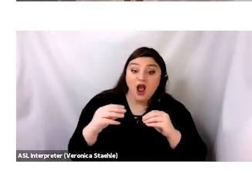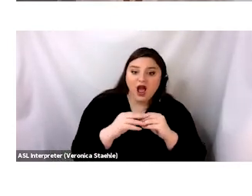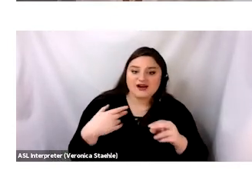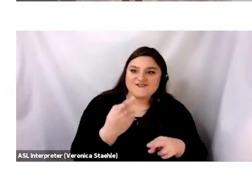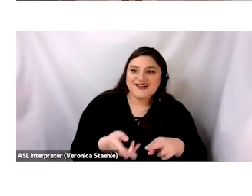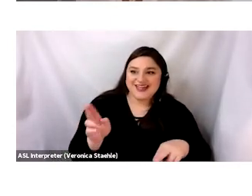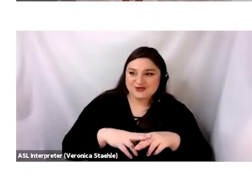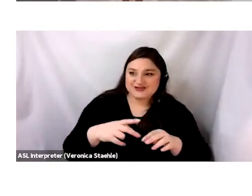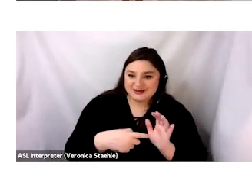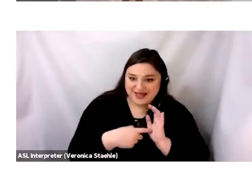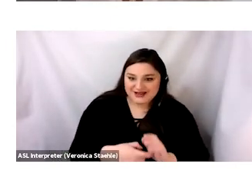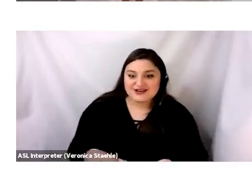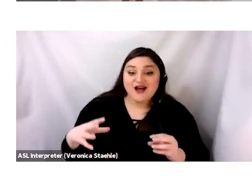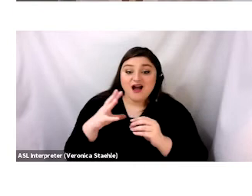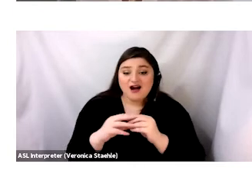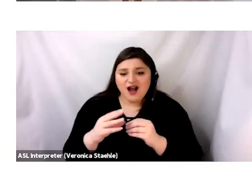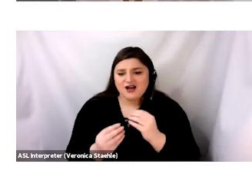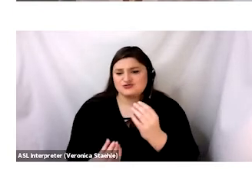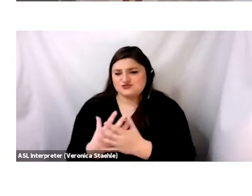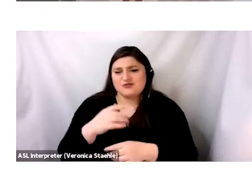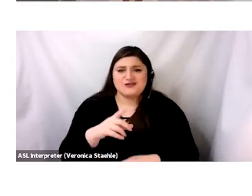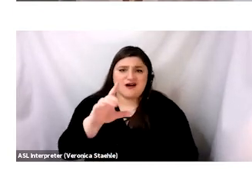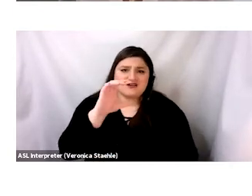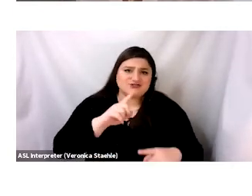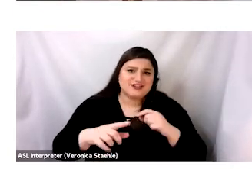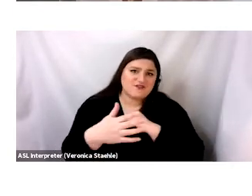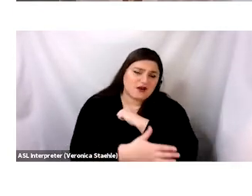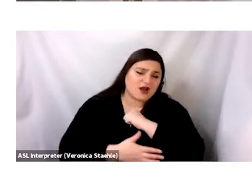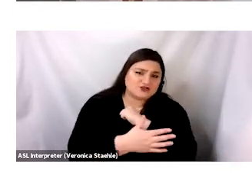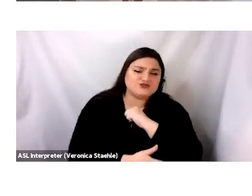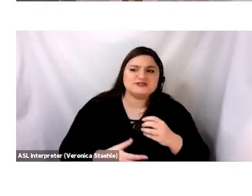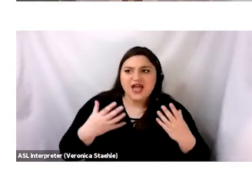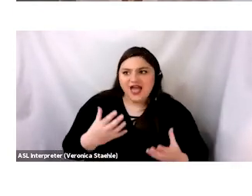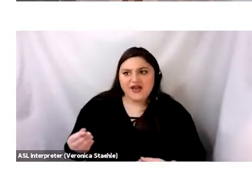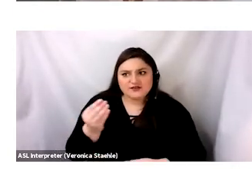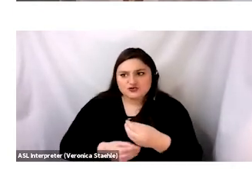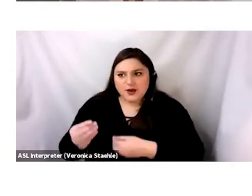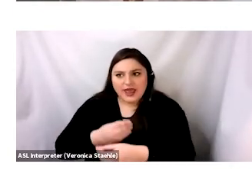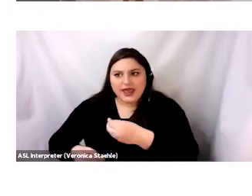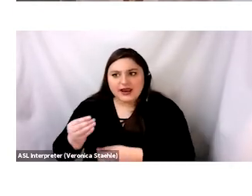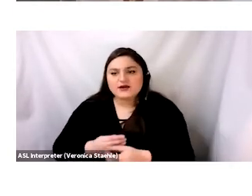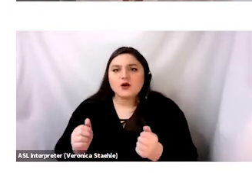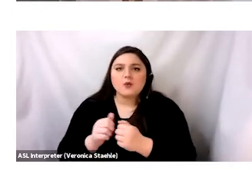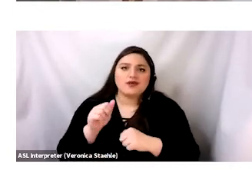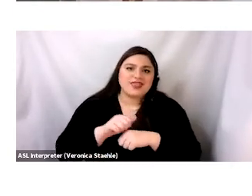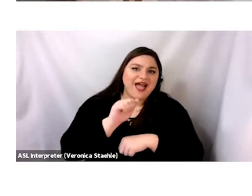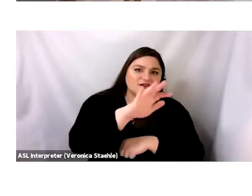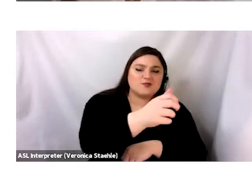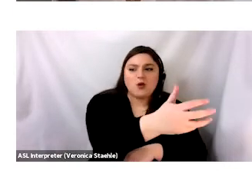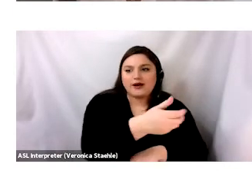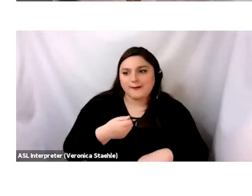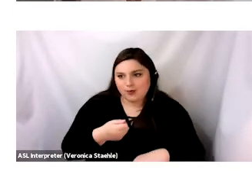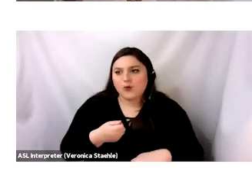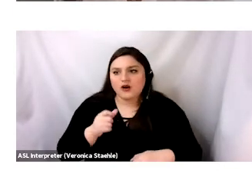100 countries. It's heavily traded commodity with over 150 countries involved in exports and imports of cotton.